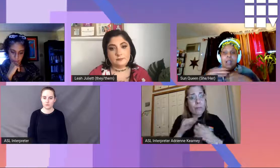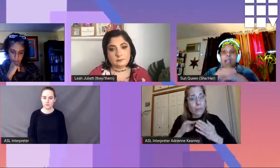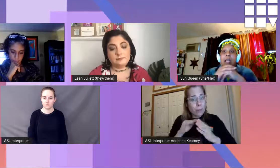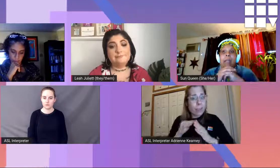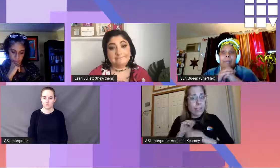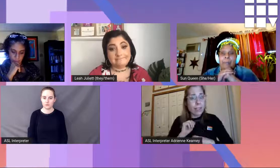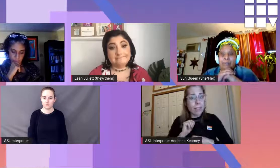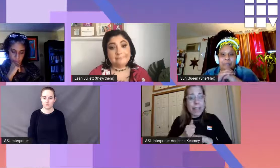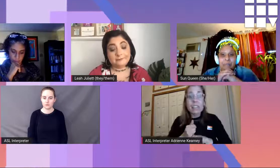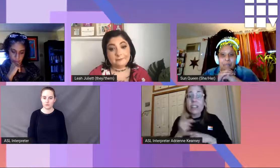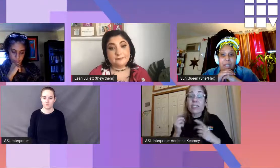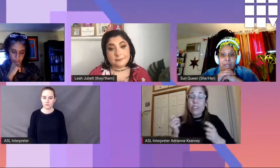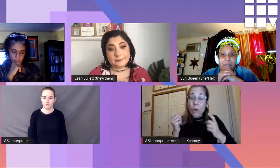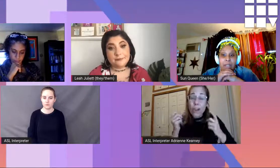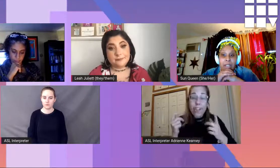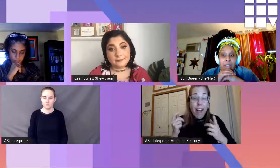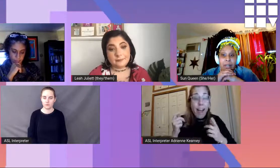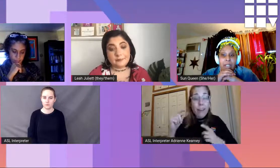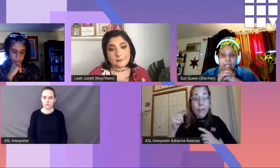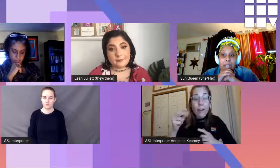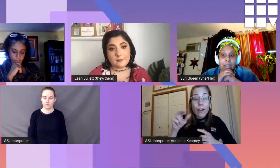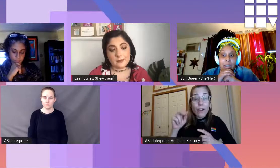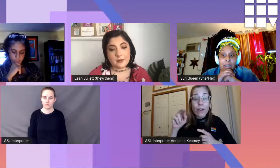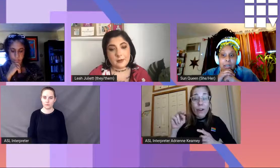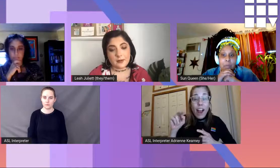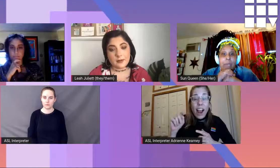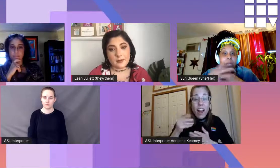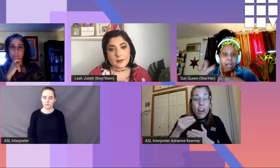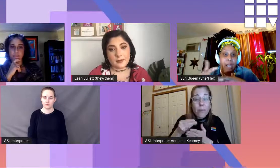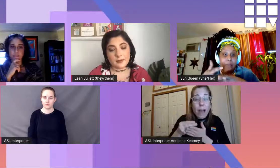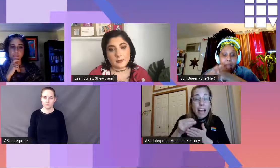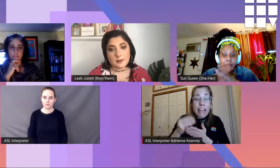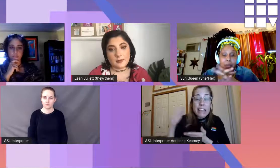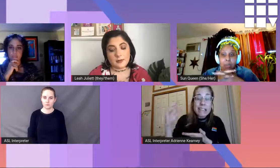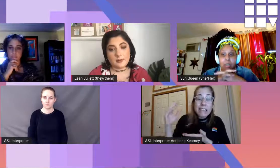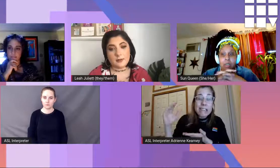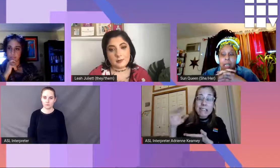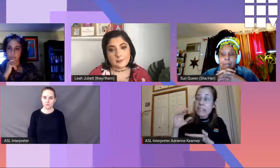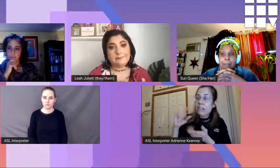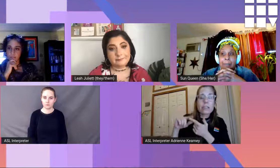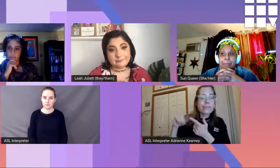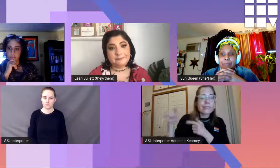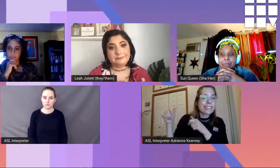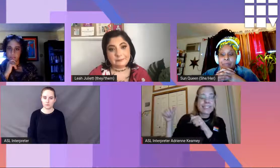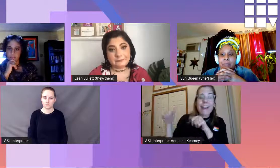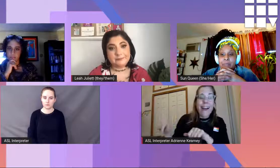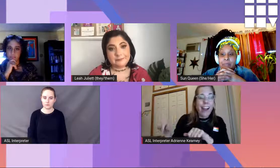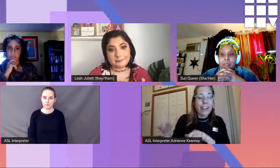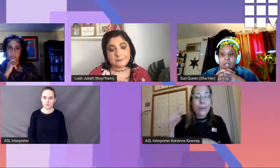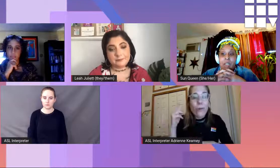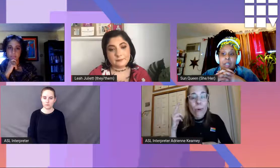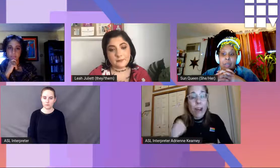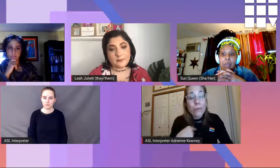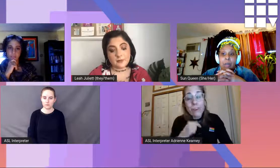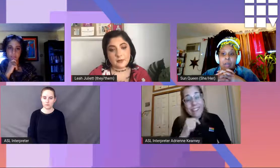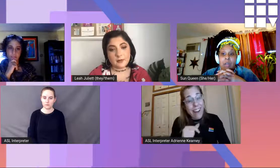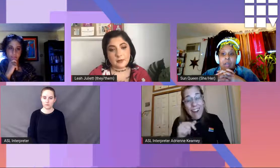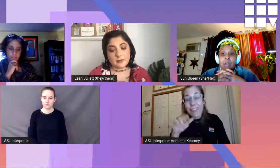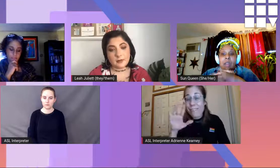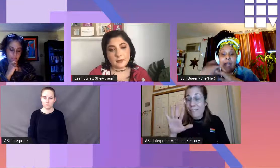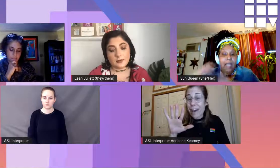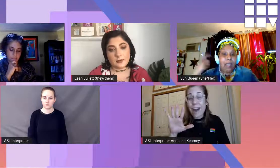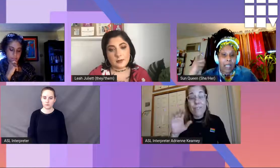grants um and funding because we are not 501. And